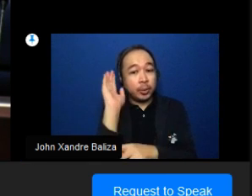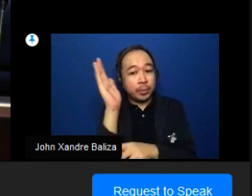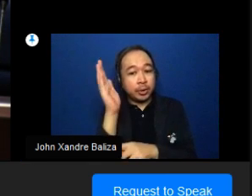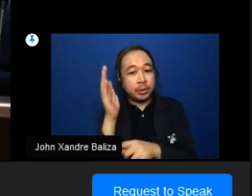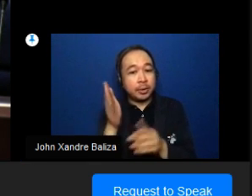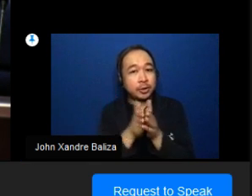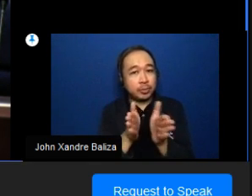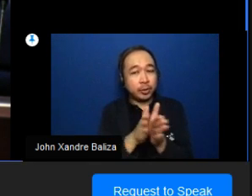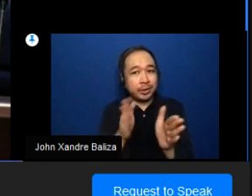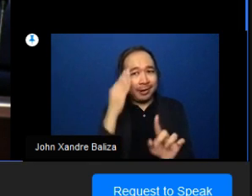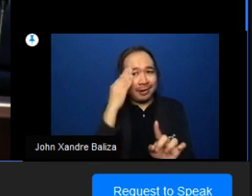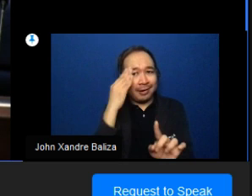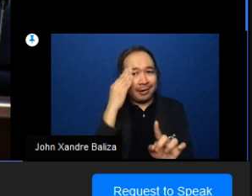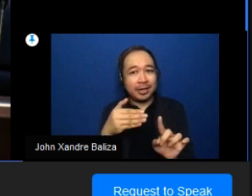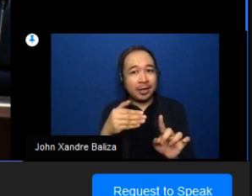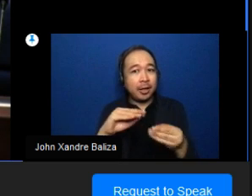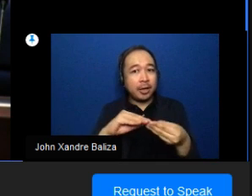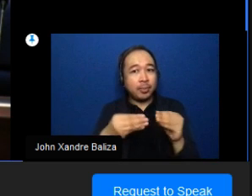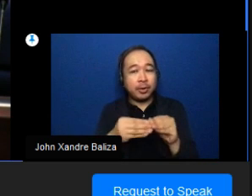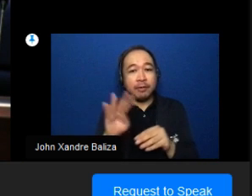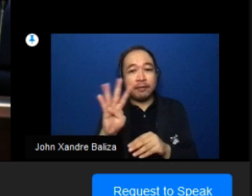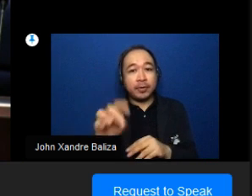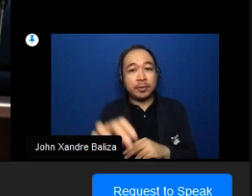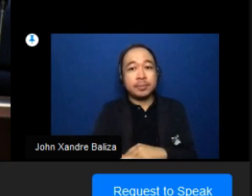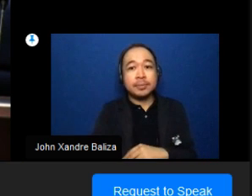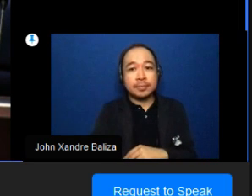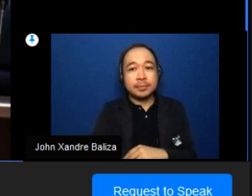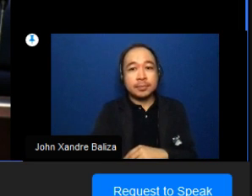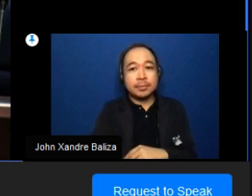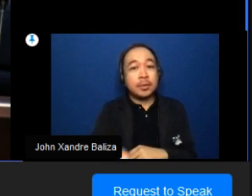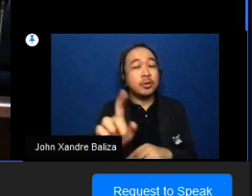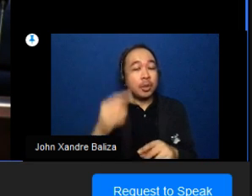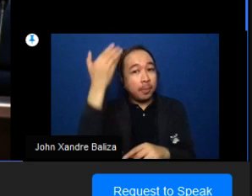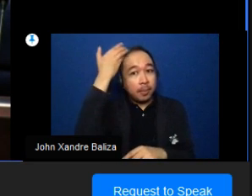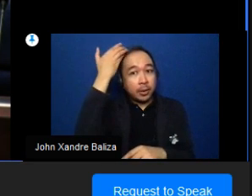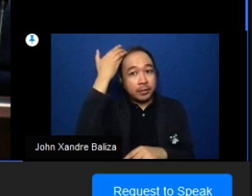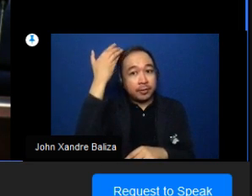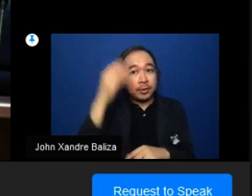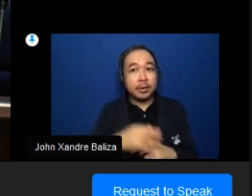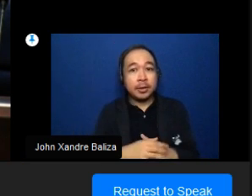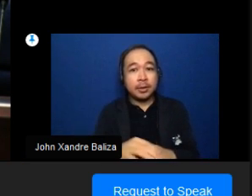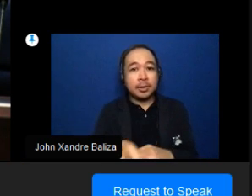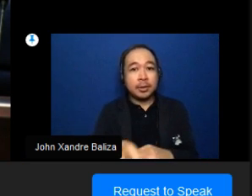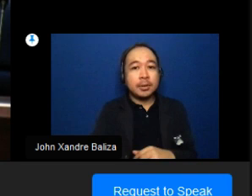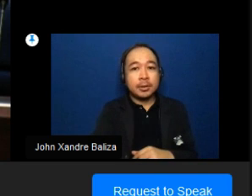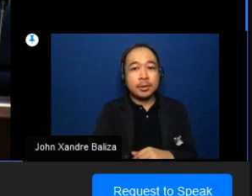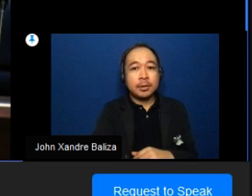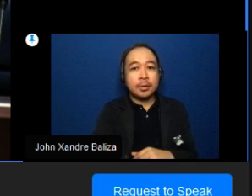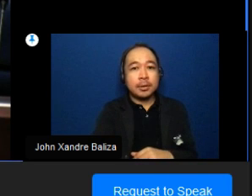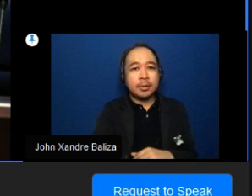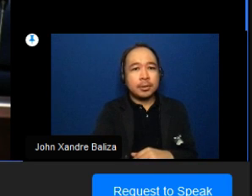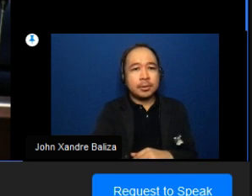item for our consideration. The government of Maldives recognizes this important initiative of having an integrated